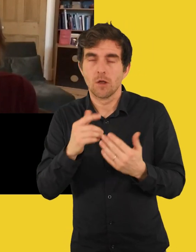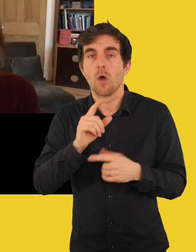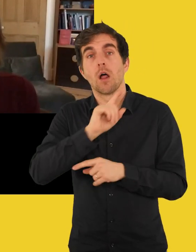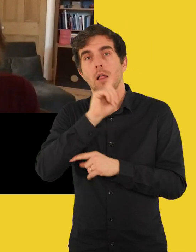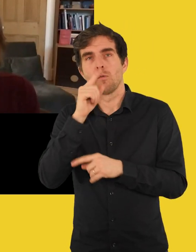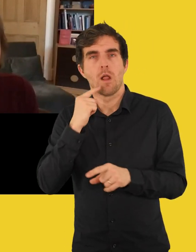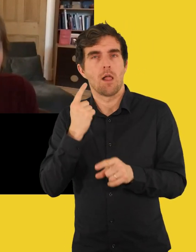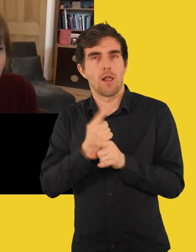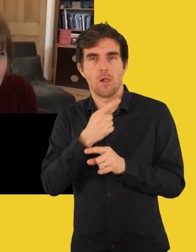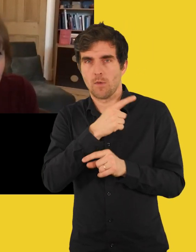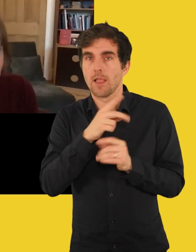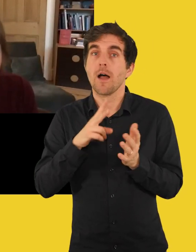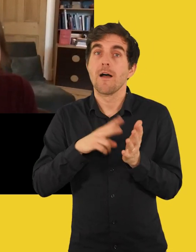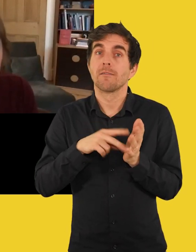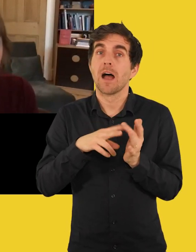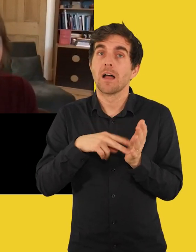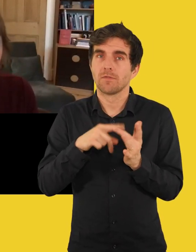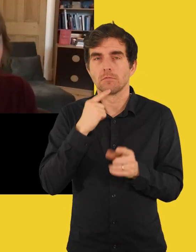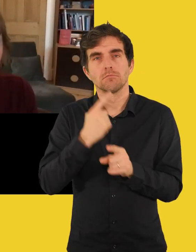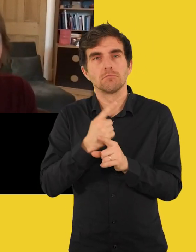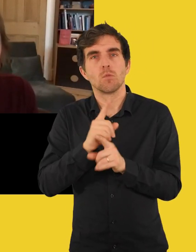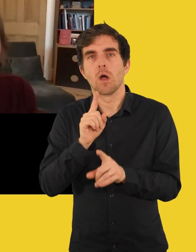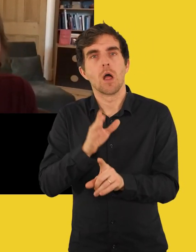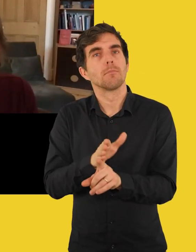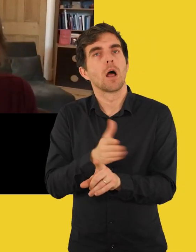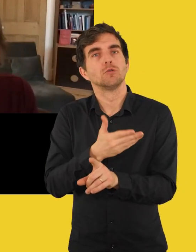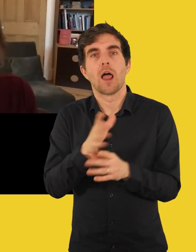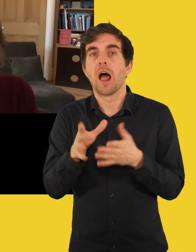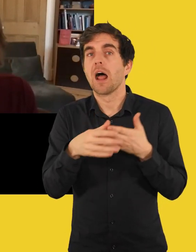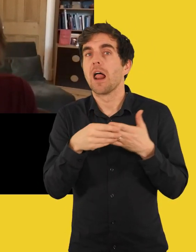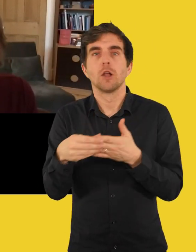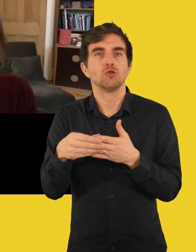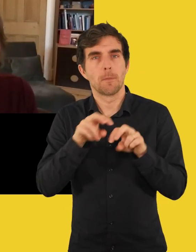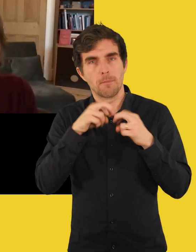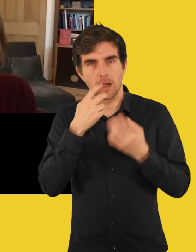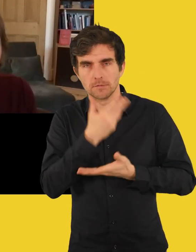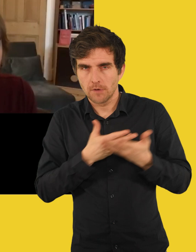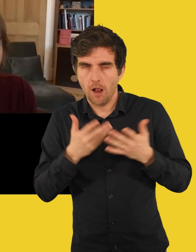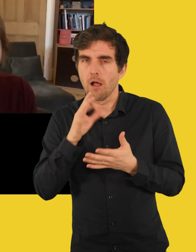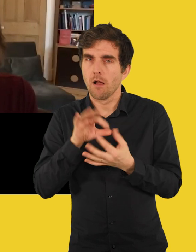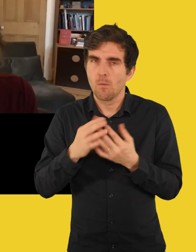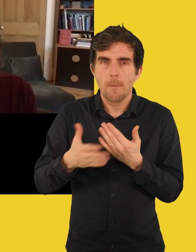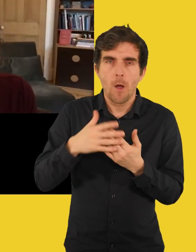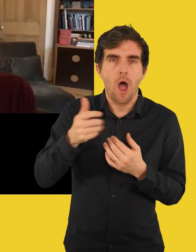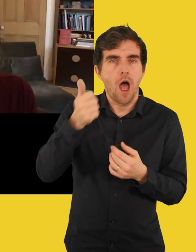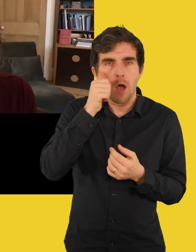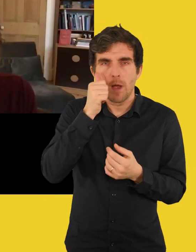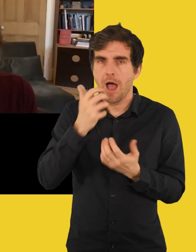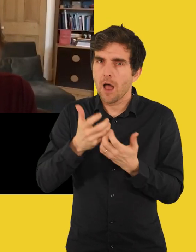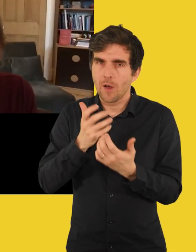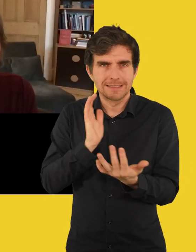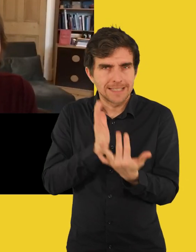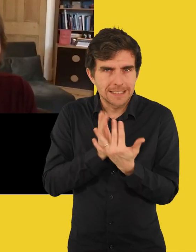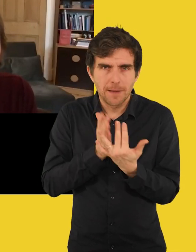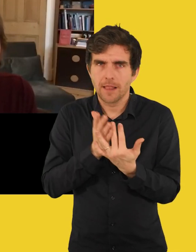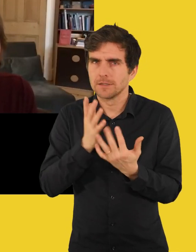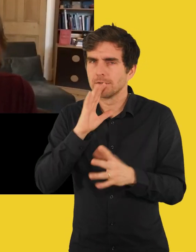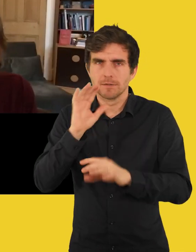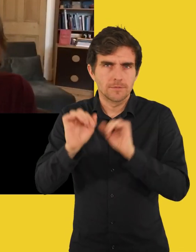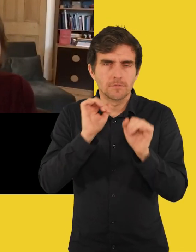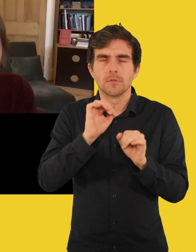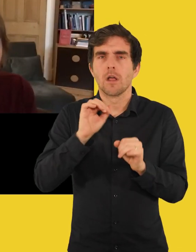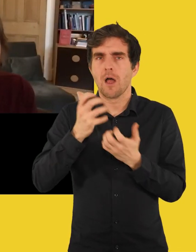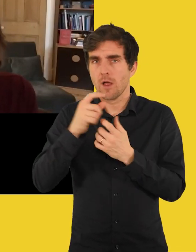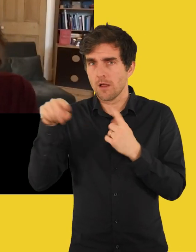society. Later, I'll also be speaking with Vinny on the Marginalised Leadership panel about money, raising awareness on how accessible and